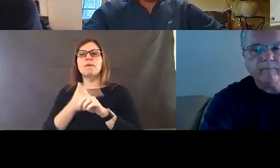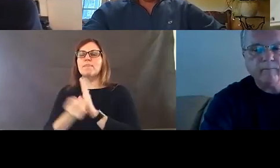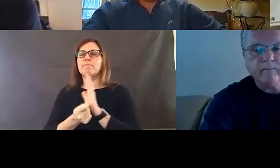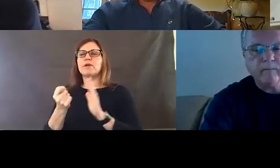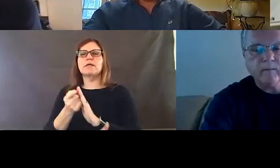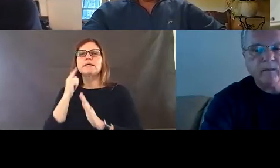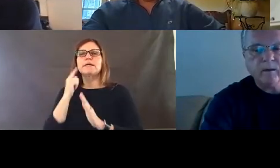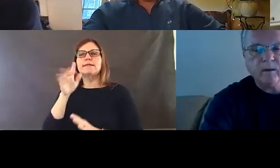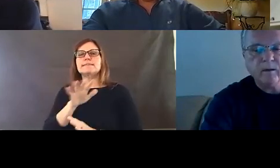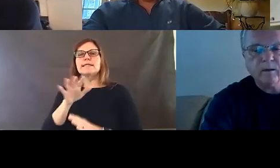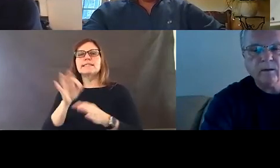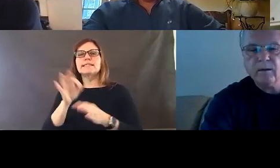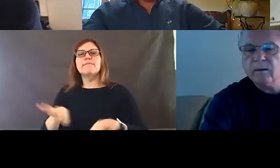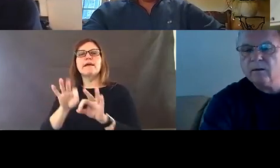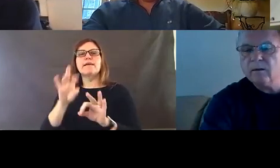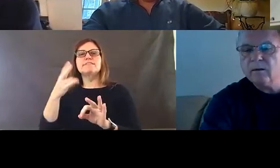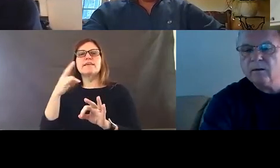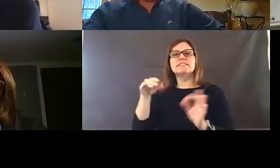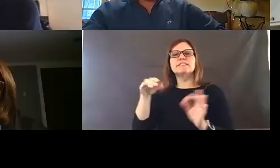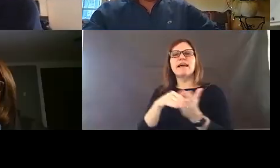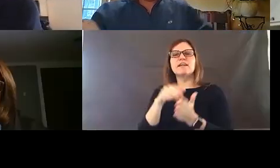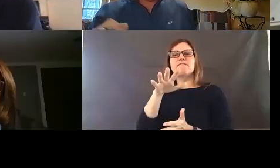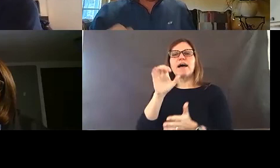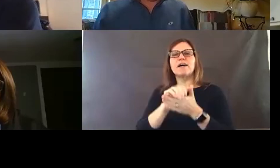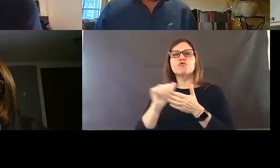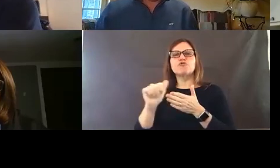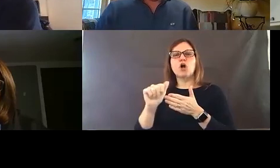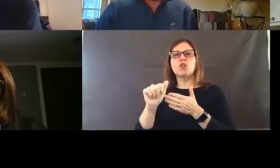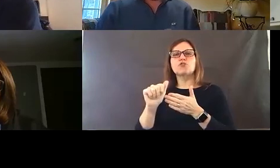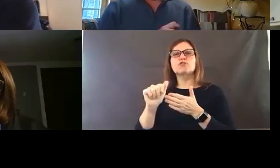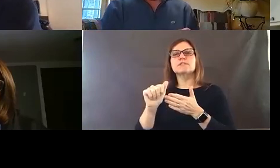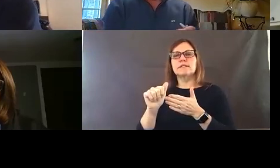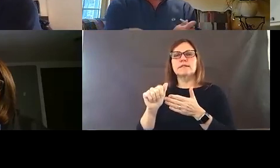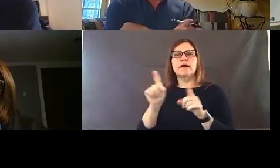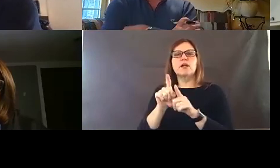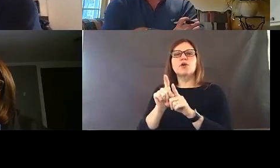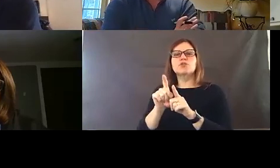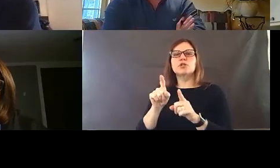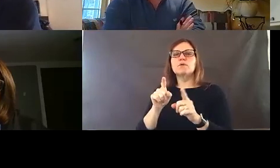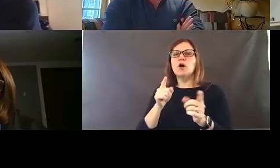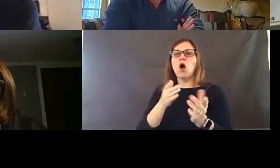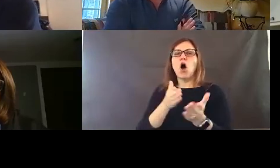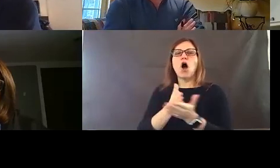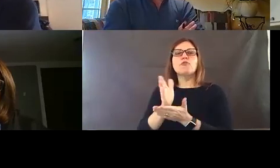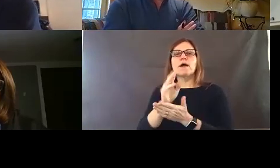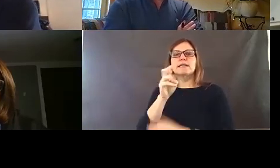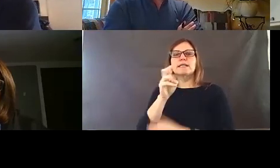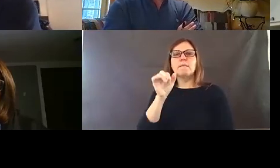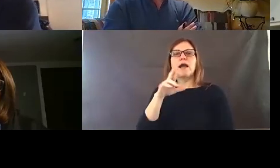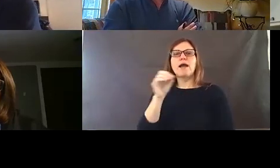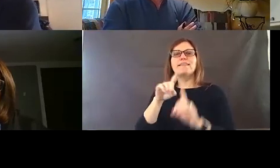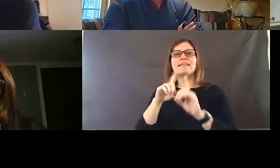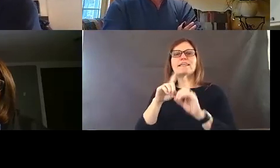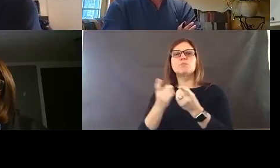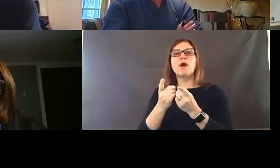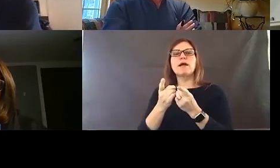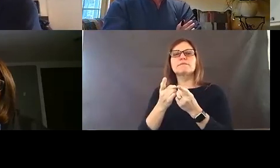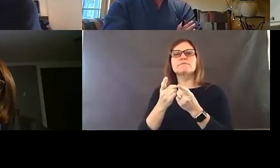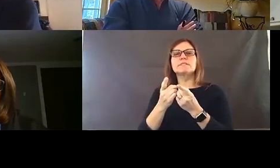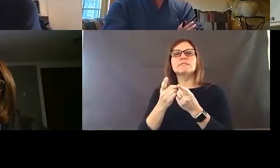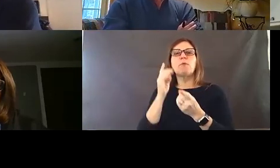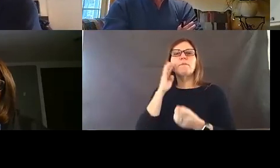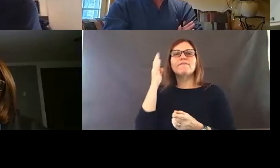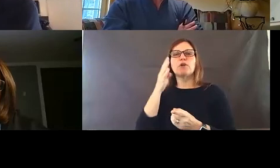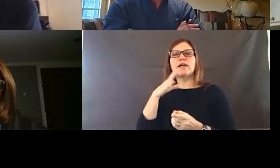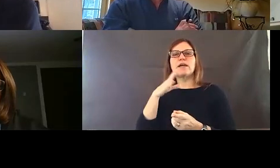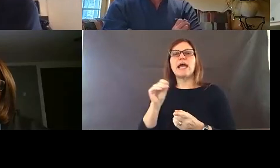of $17,500, and further authorizing the mayor and director of the Department of Innovation and Performance to enter